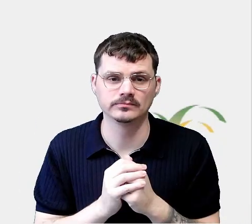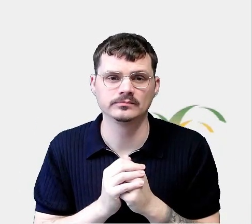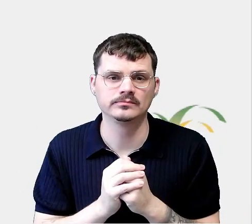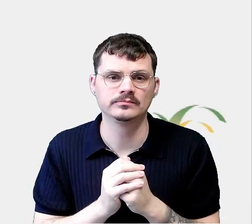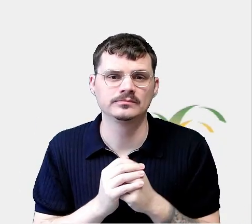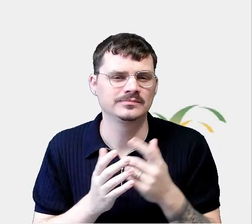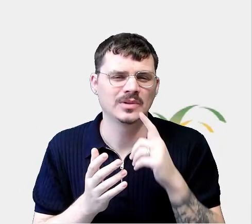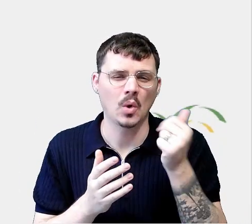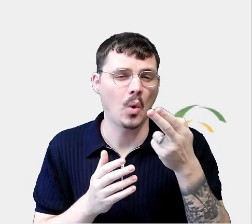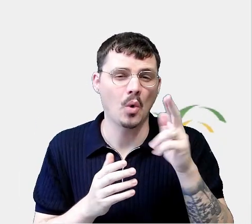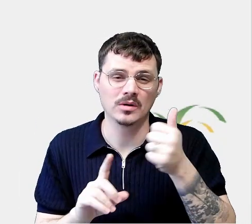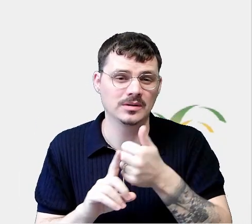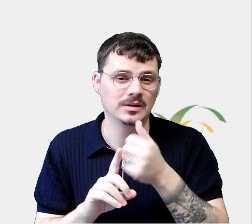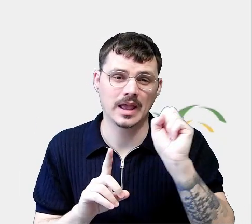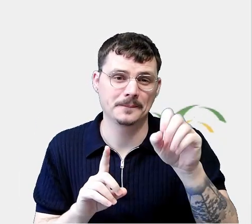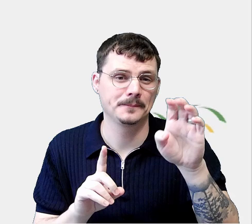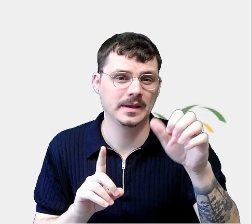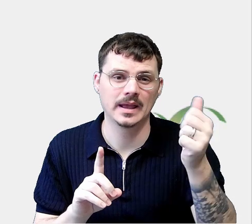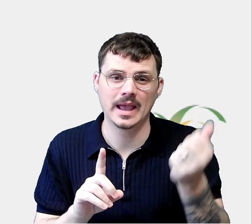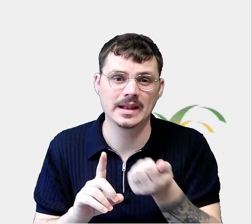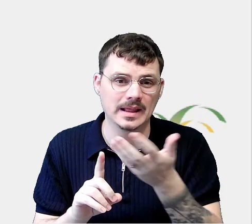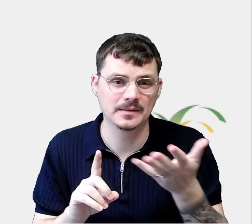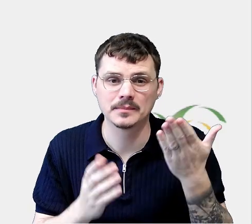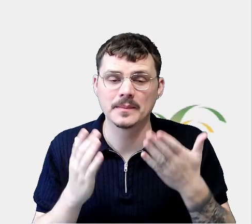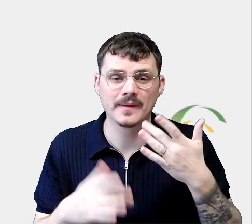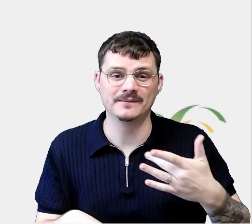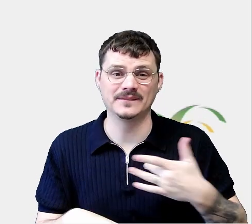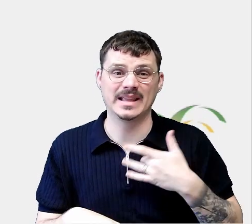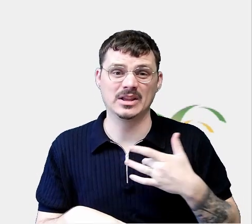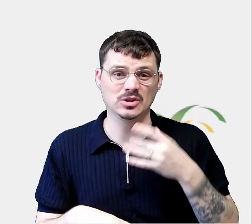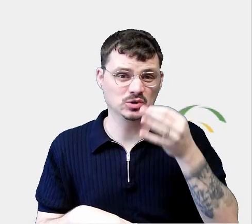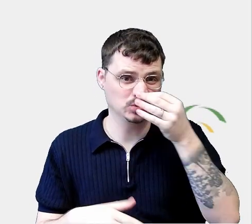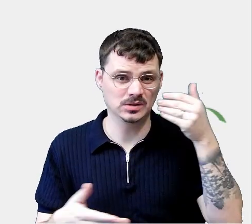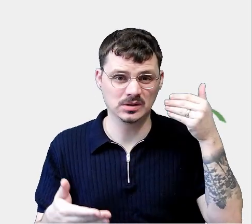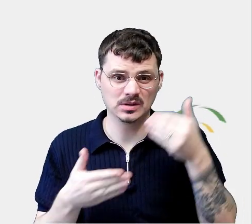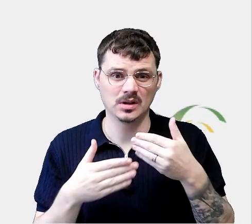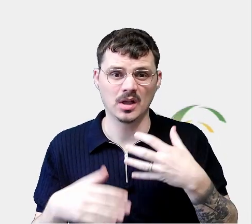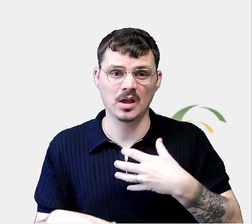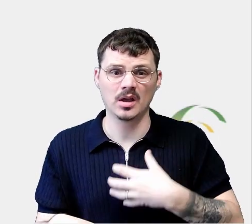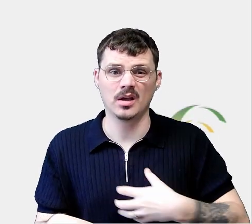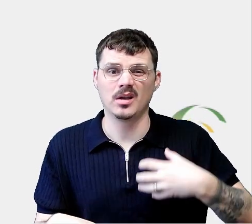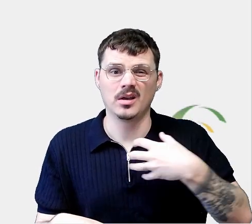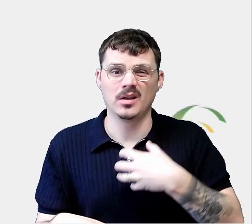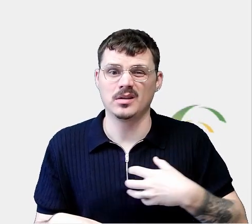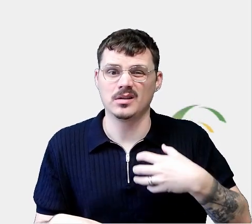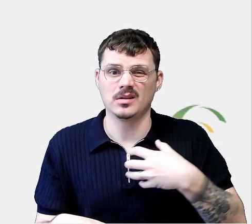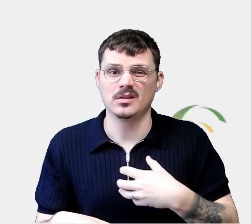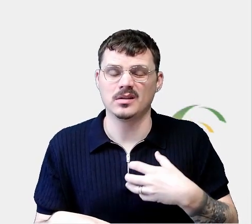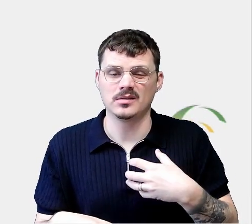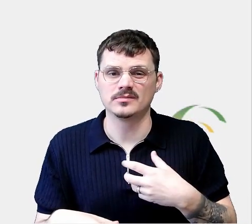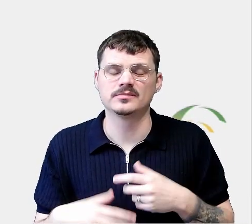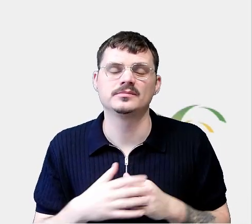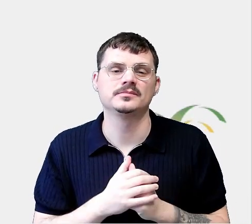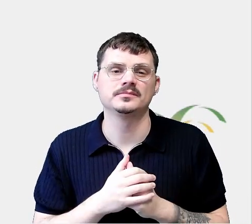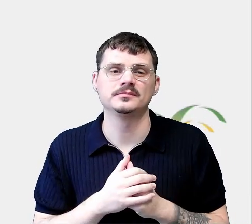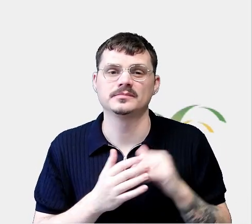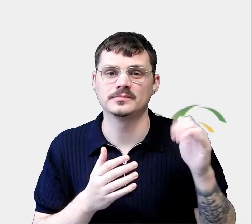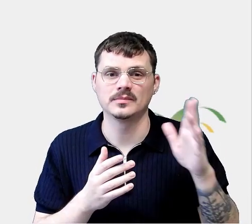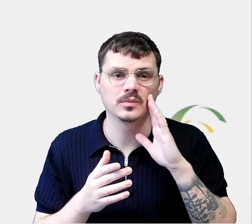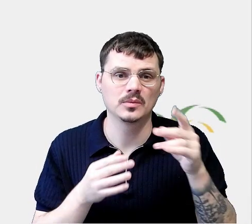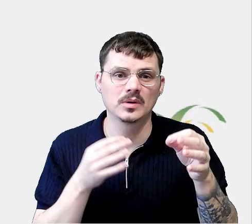be almost anything. It can be a feeling of nausea. People will describe a sensation of that